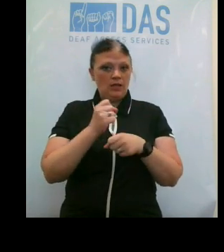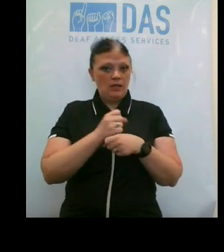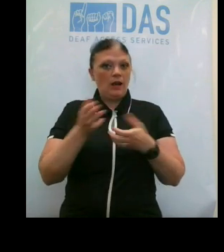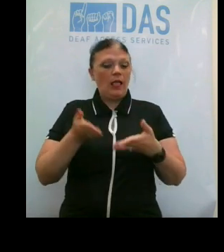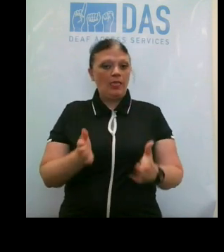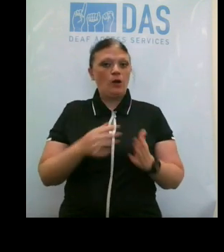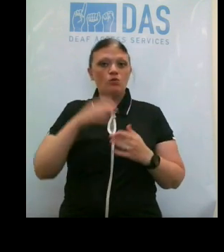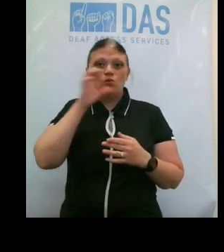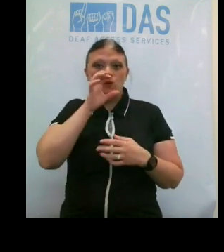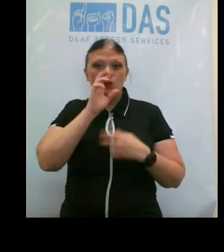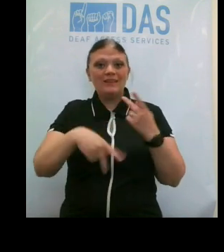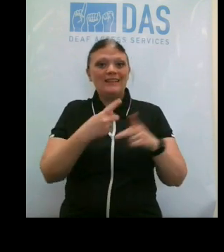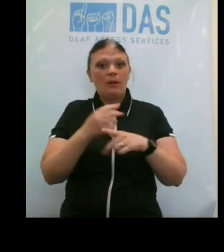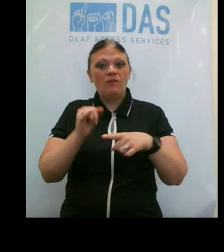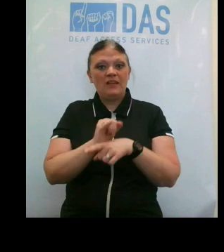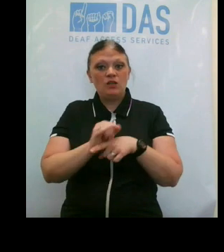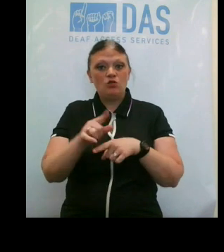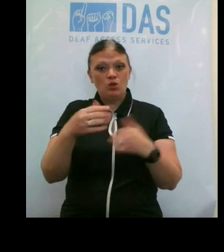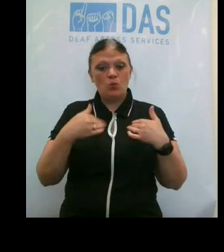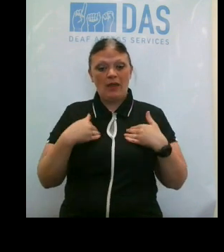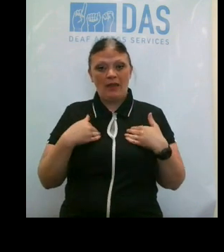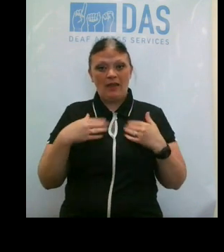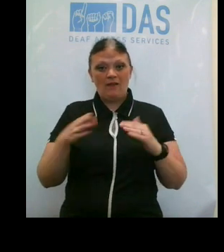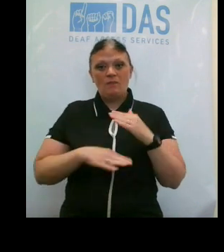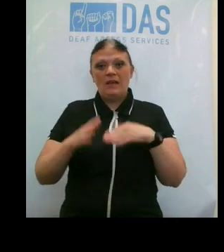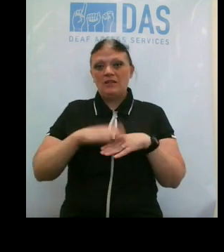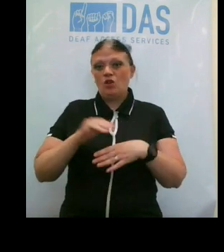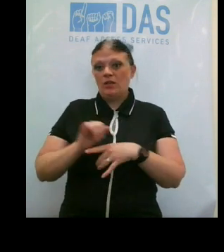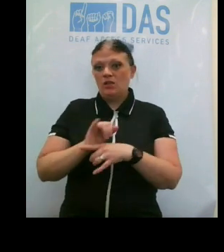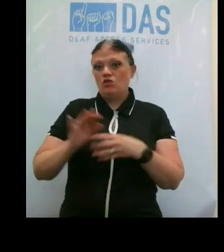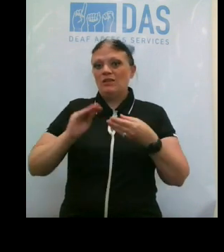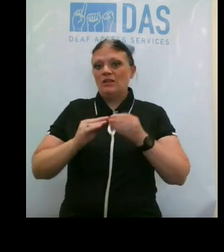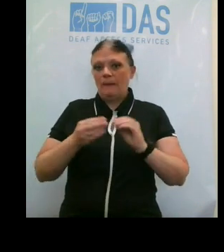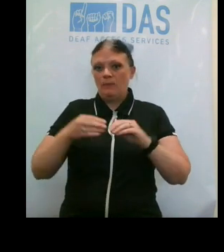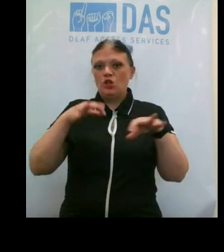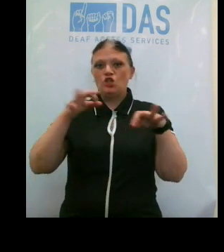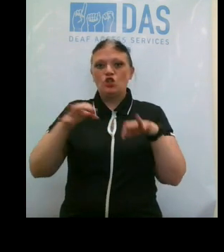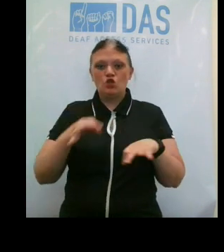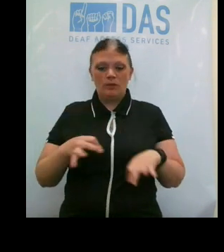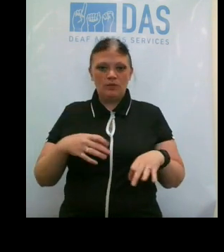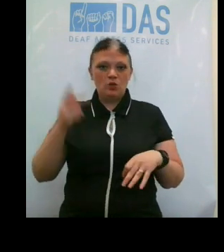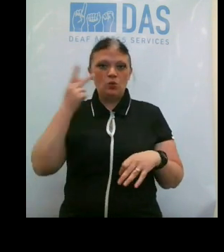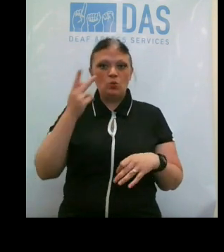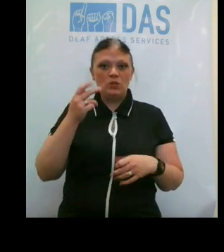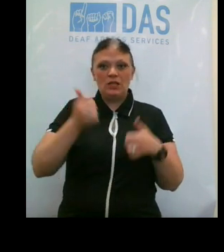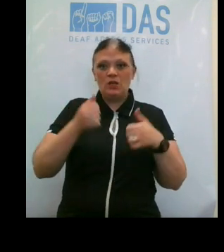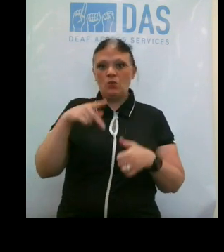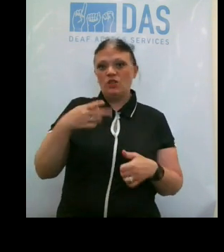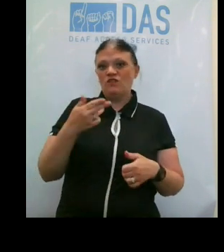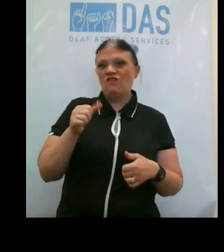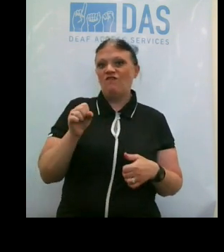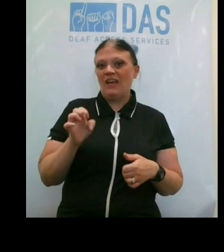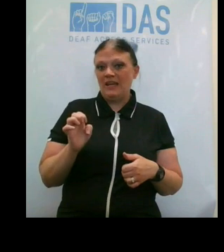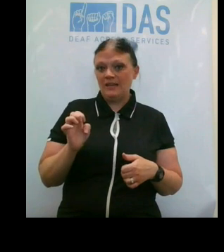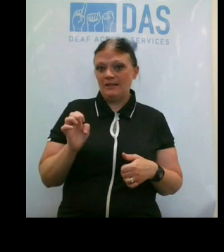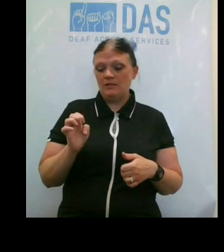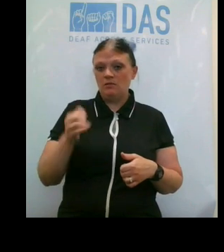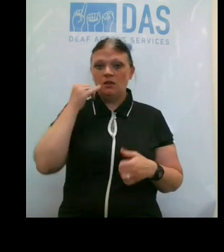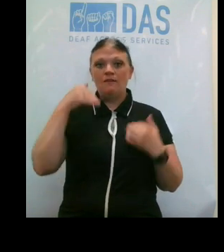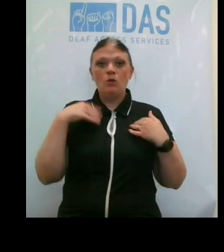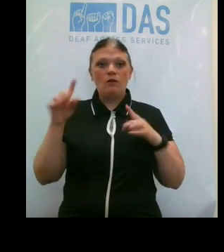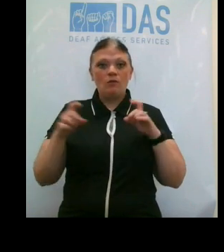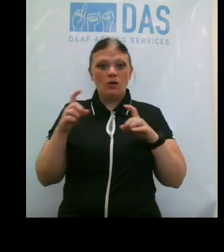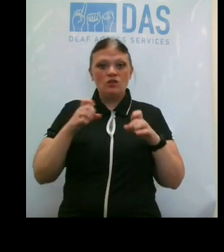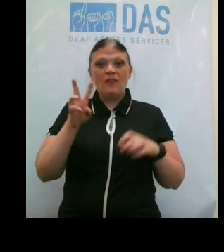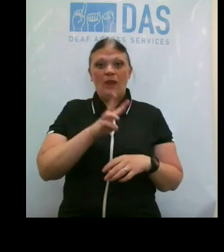you to look up the type of industry that you have based on industry numbers and description of the industry to see what phase you actually fall in. So if you have a question,